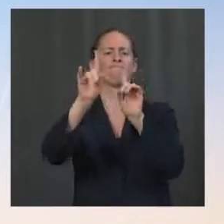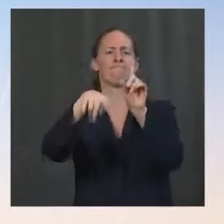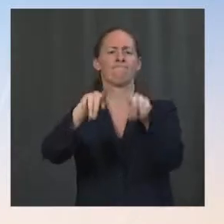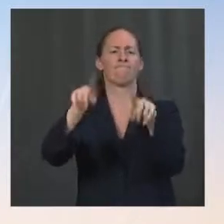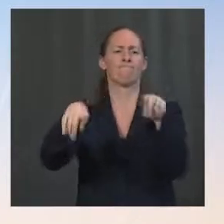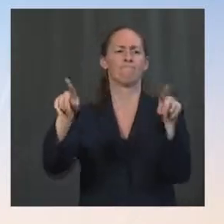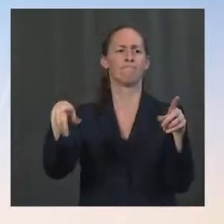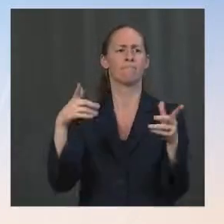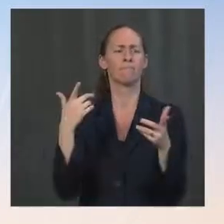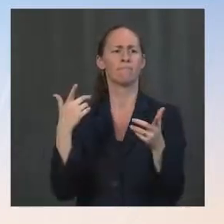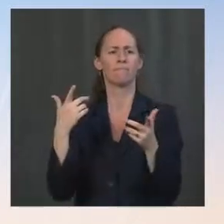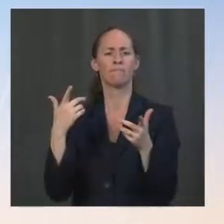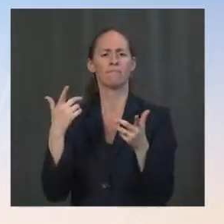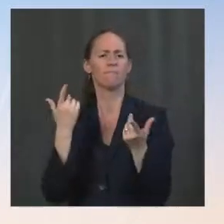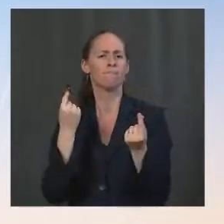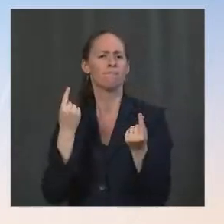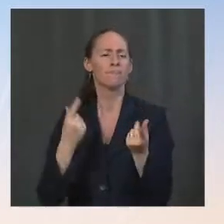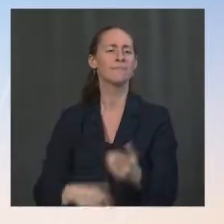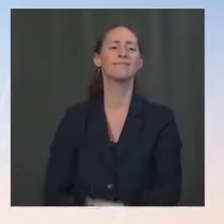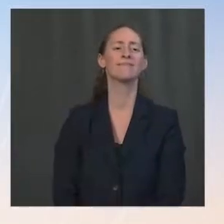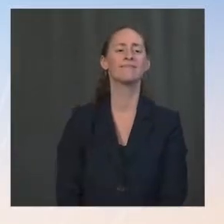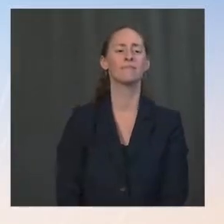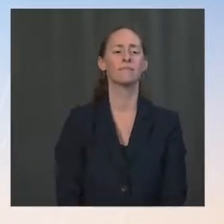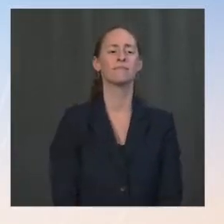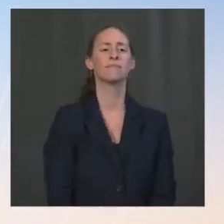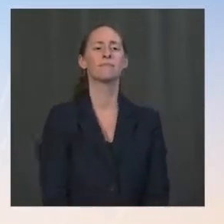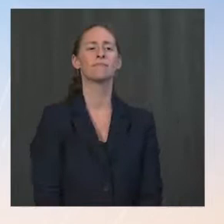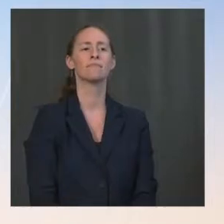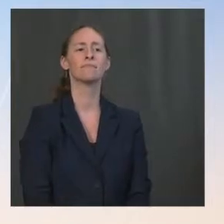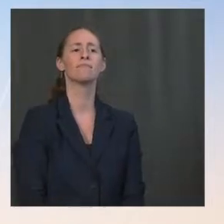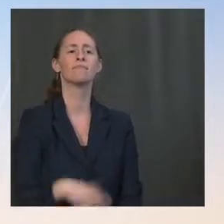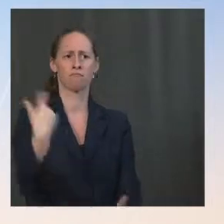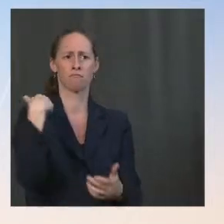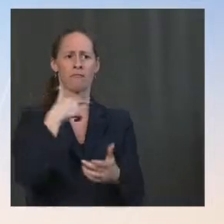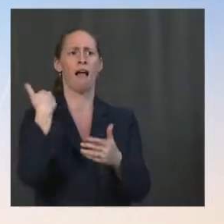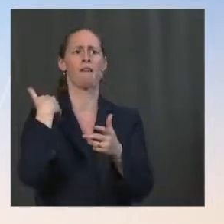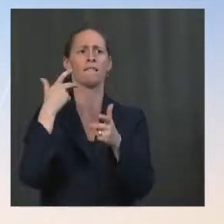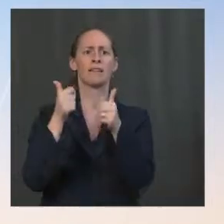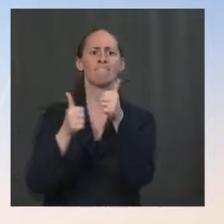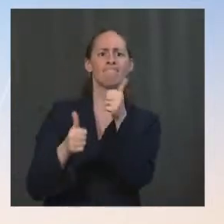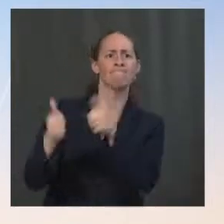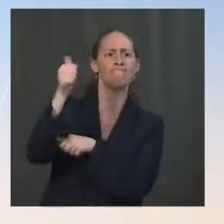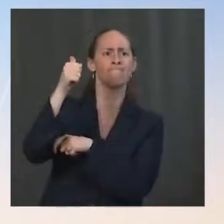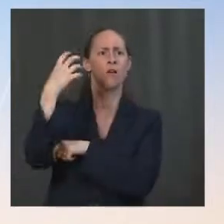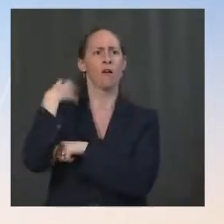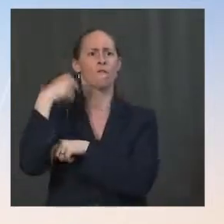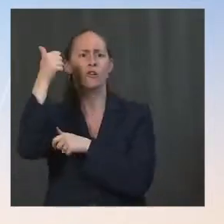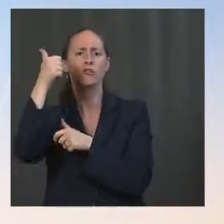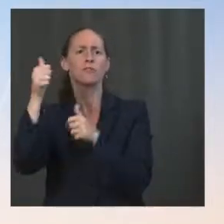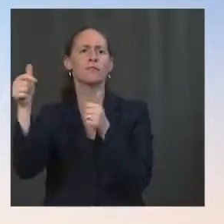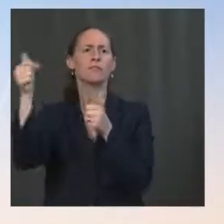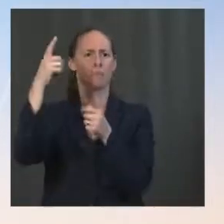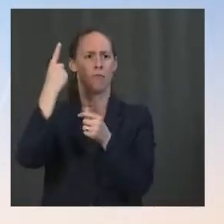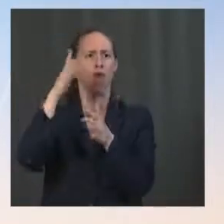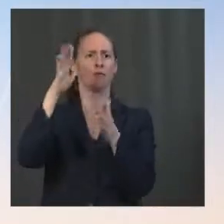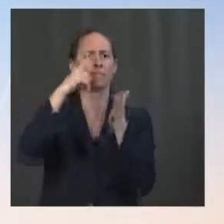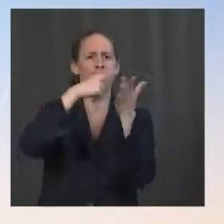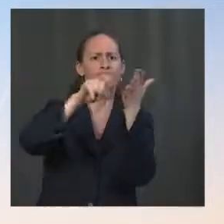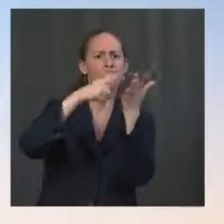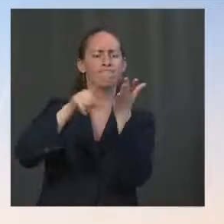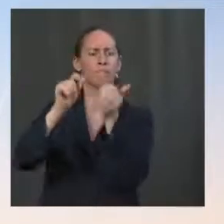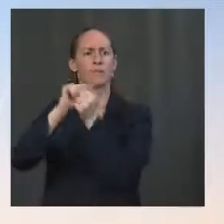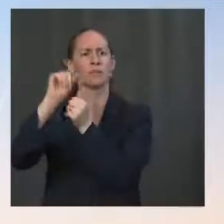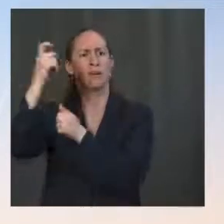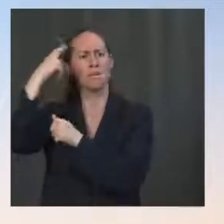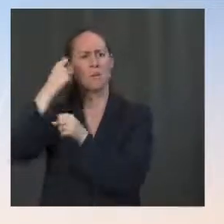have had a number of members of his cabinet and senior officials who have been engaged directly with governors about how to get the aid out, and a number of the steps we've taken